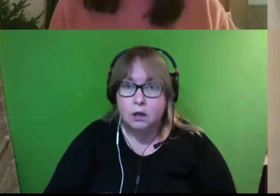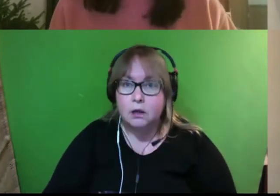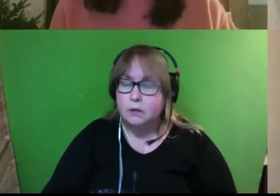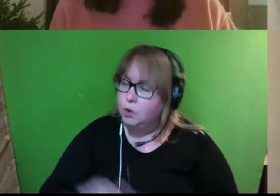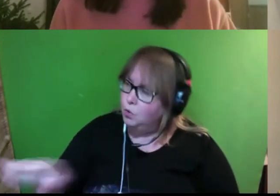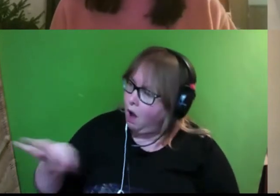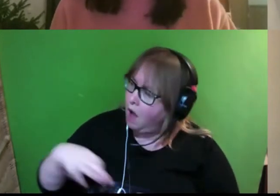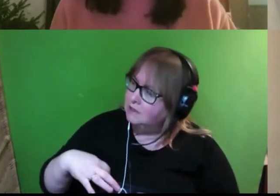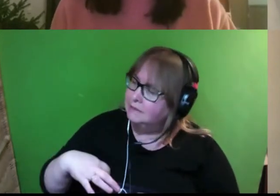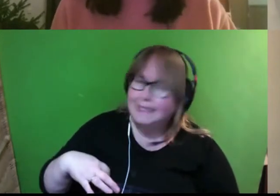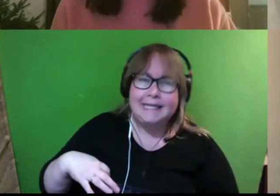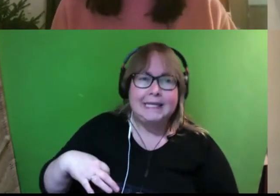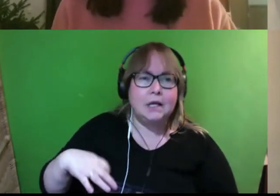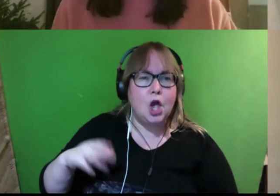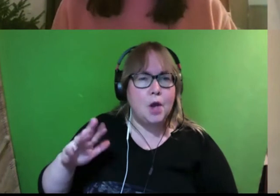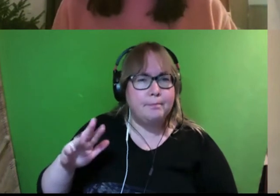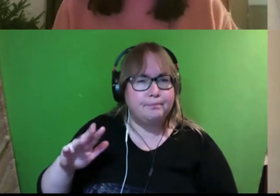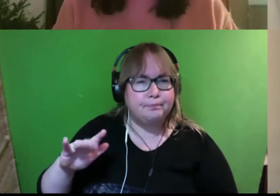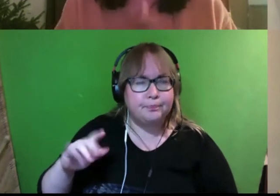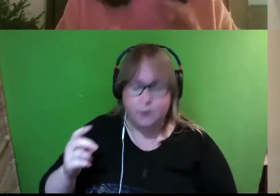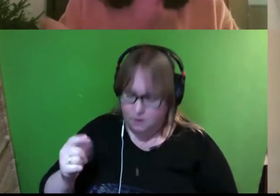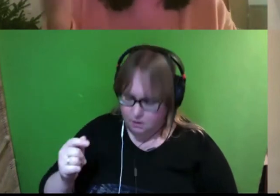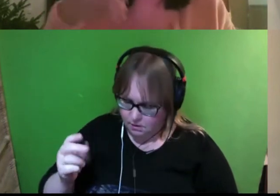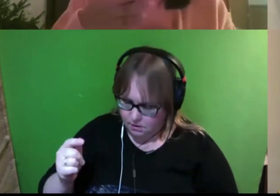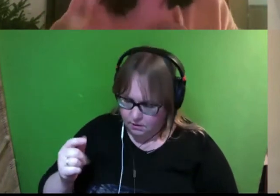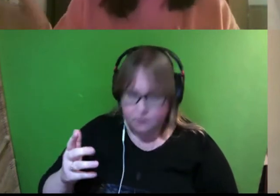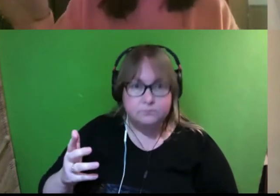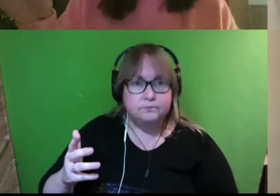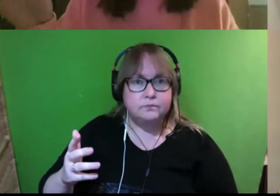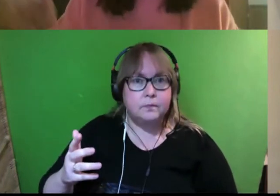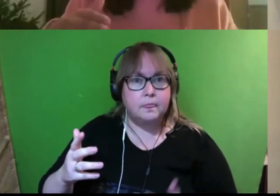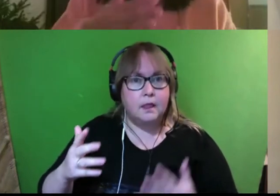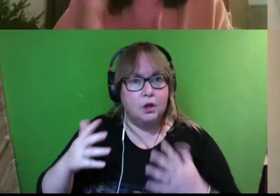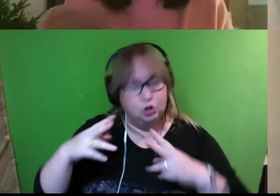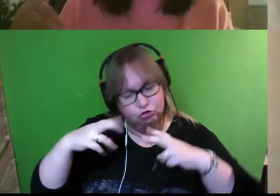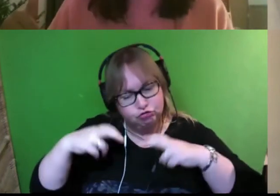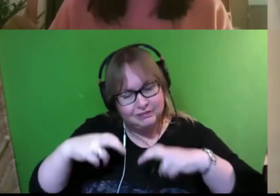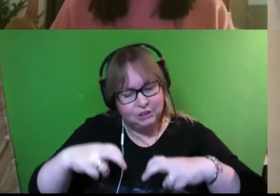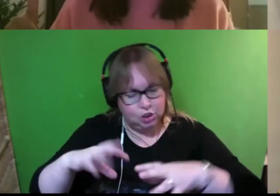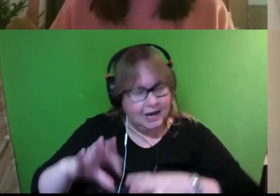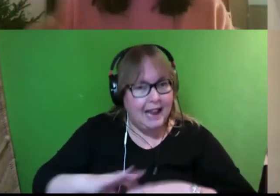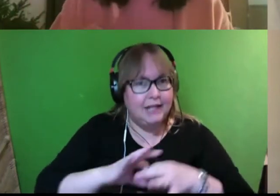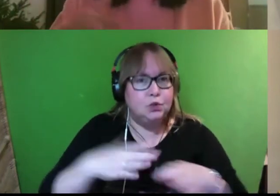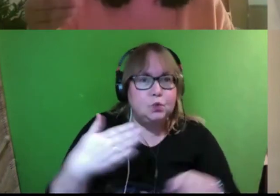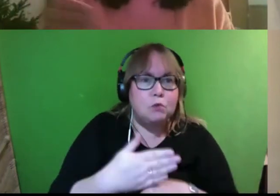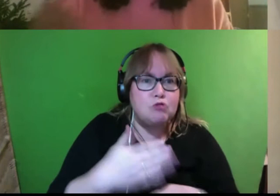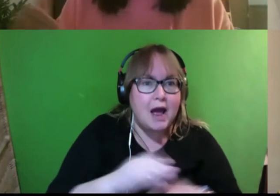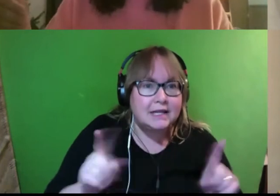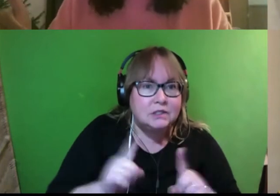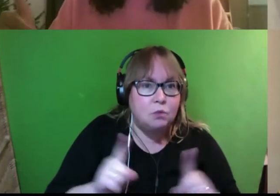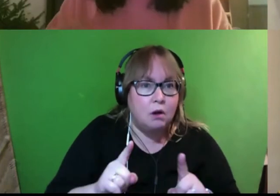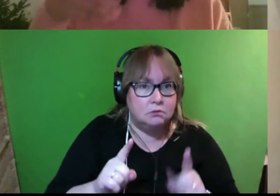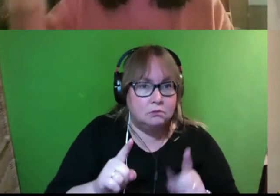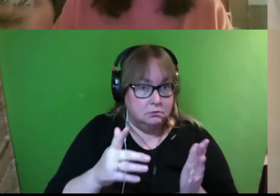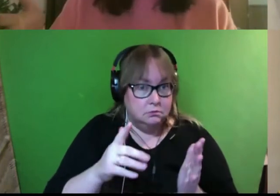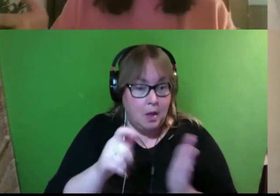like, well, how do you want to see your research play out in your practice? Like, are you going to write a paper, or are you going